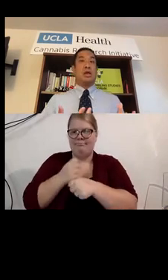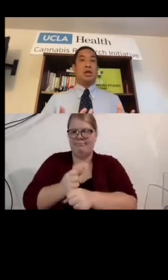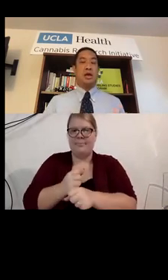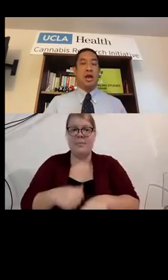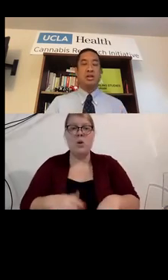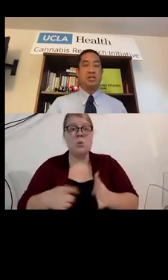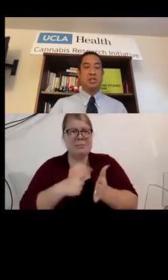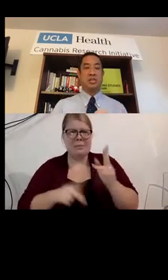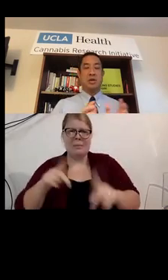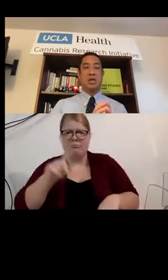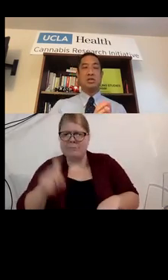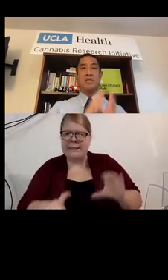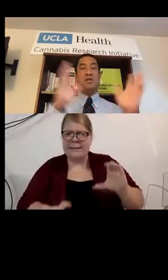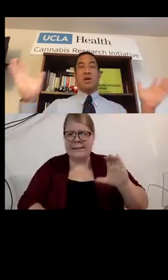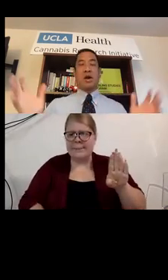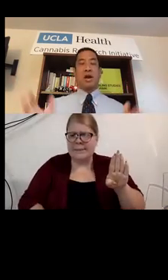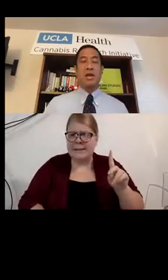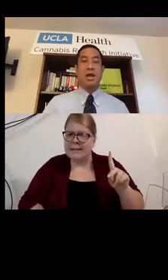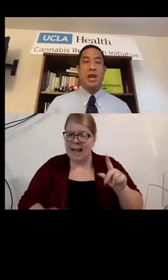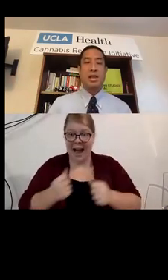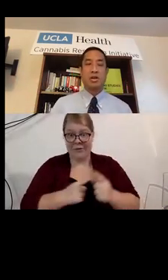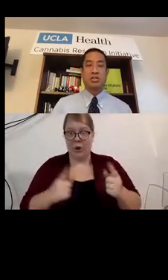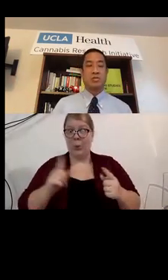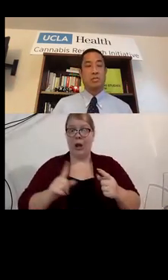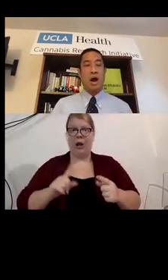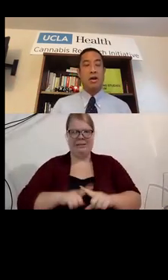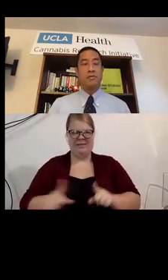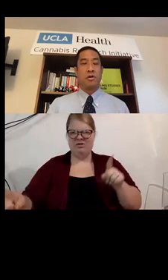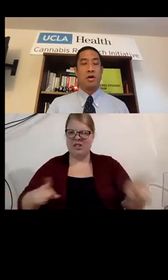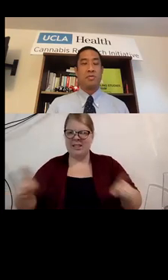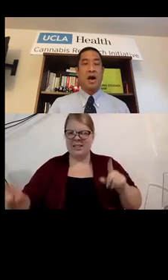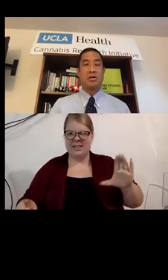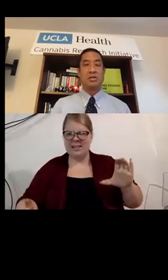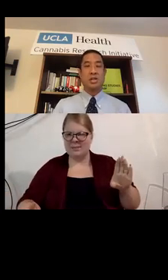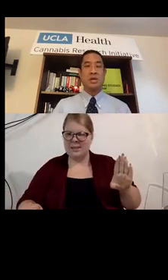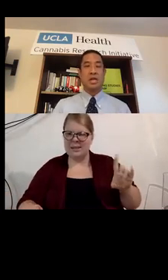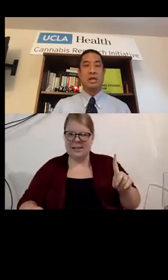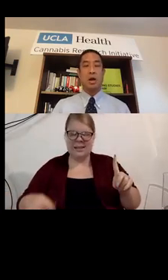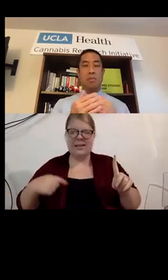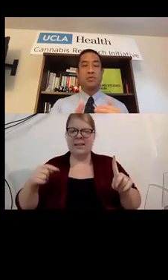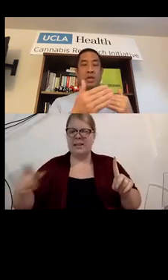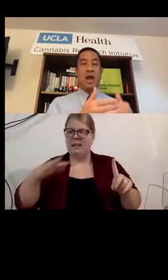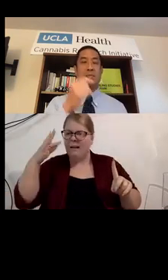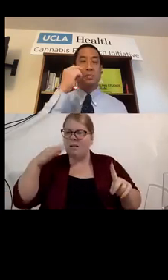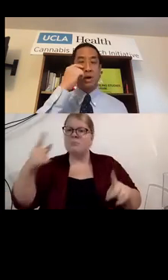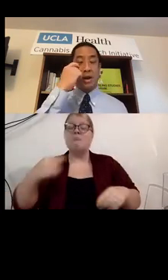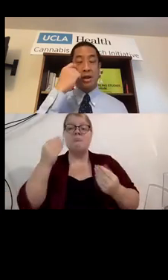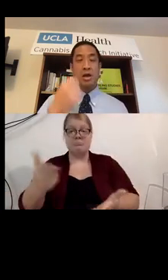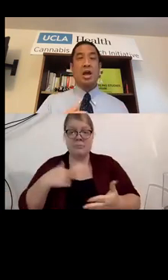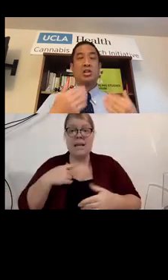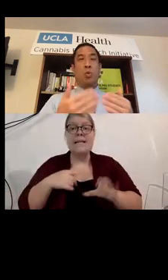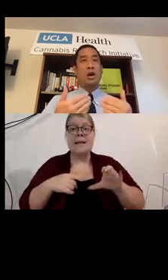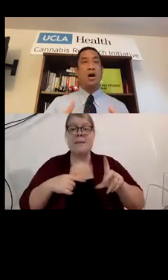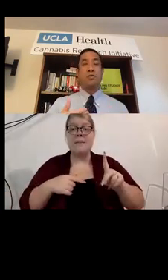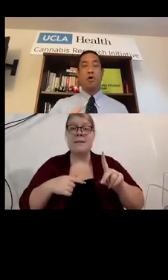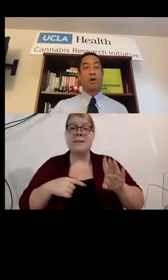CBD, and you see CBD is everywhere, right? And again, just as a reminder for our providers, CBD comes from the cannabis plant.